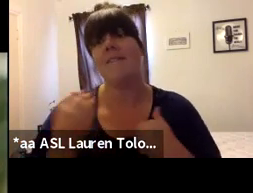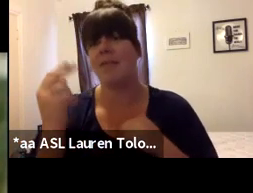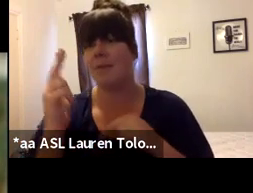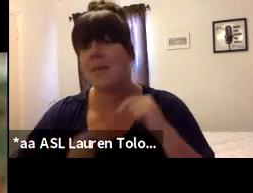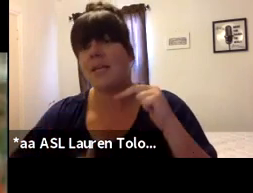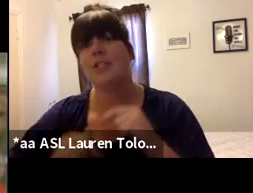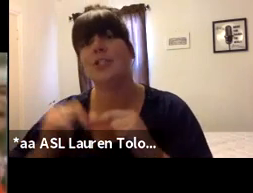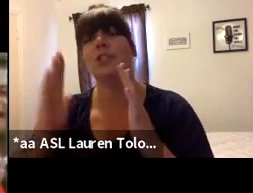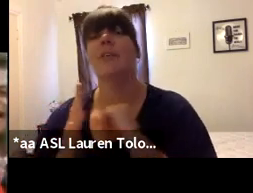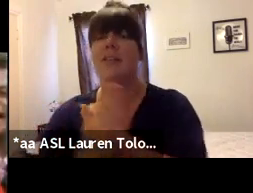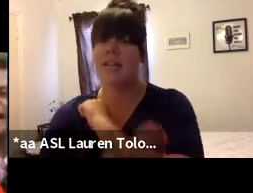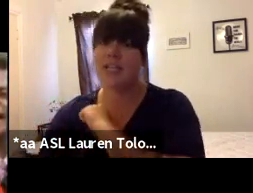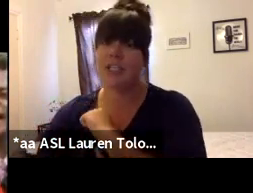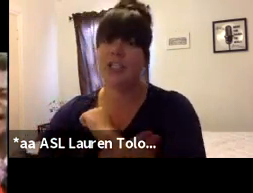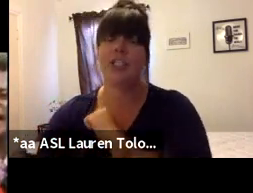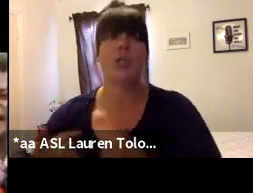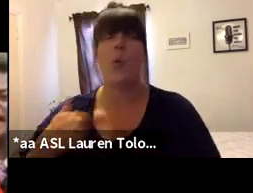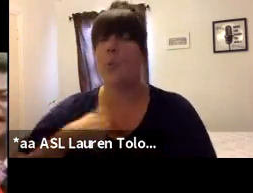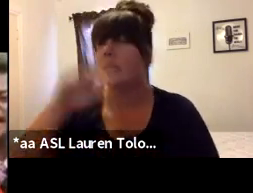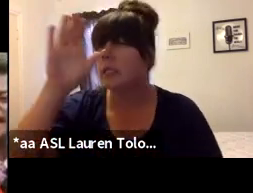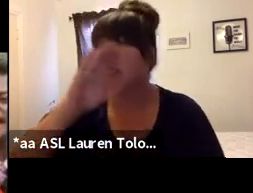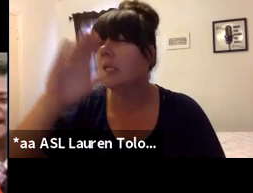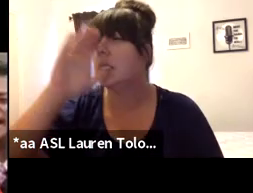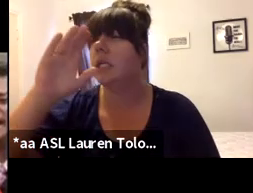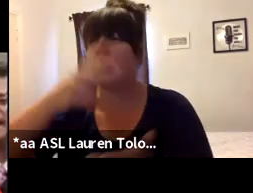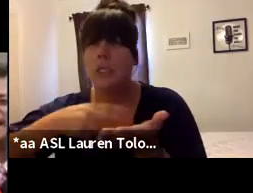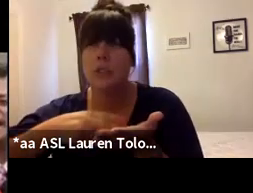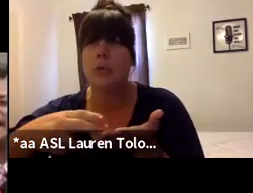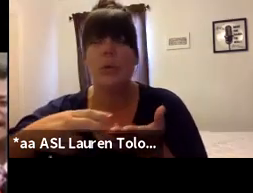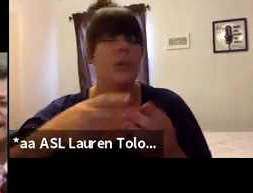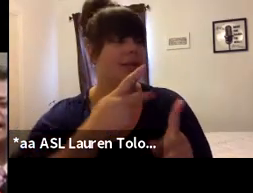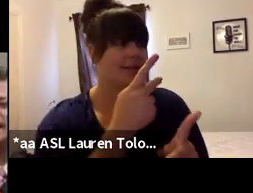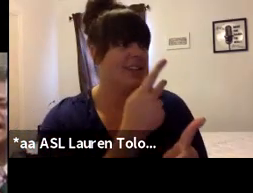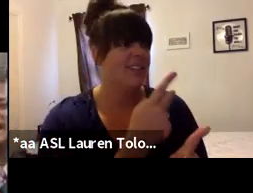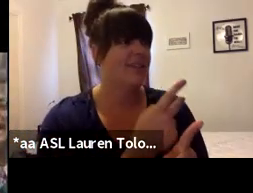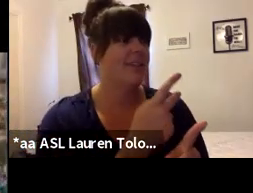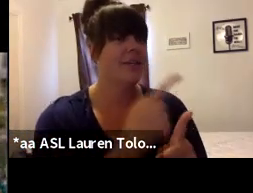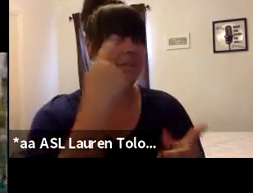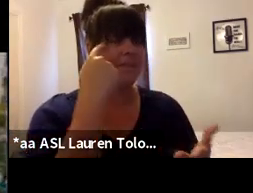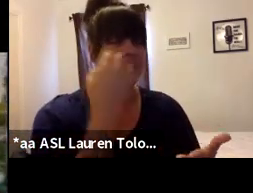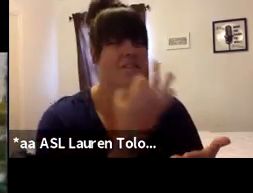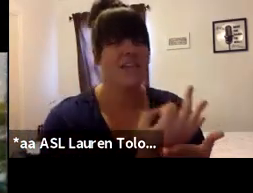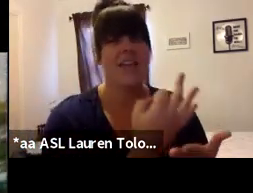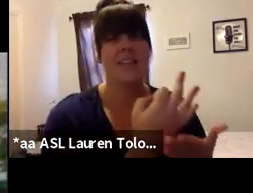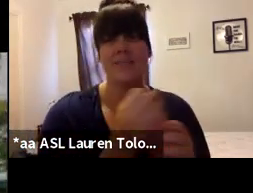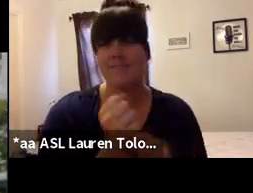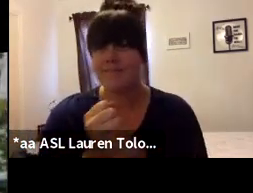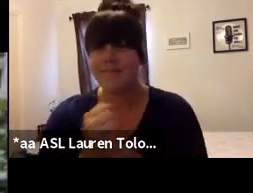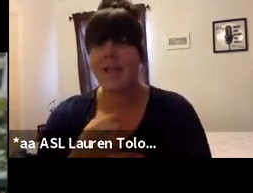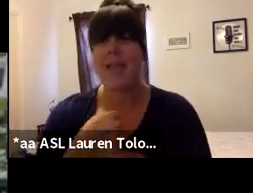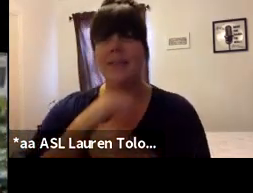nations. We're seekers of truth and keepers of faith. We are makers of peace and